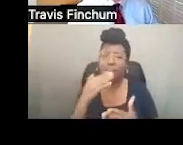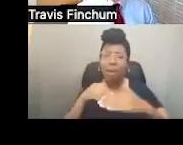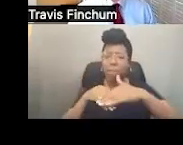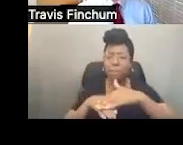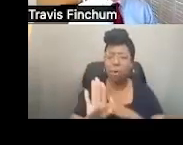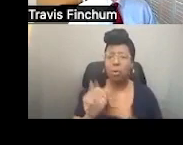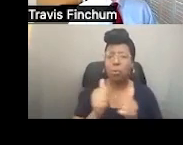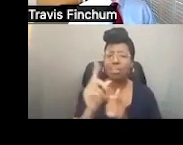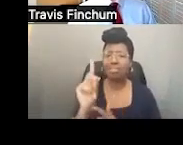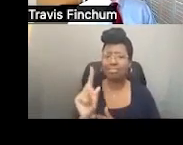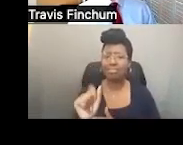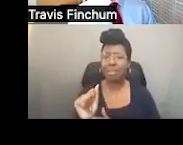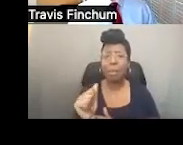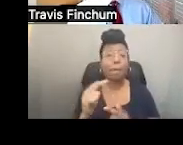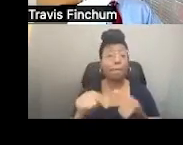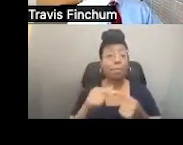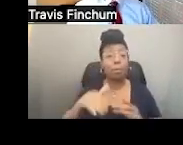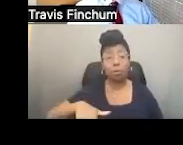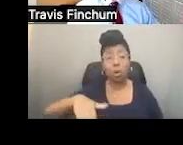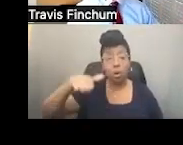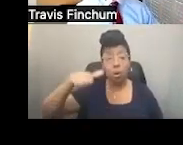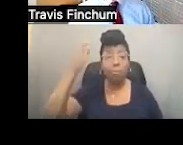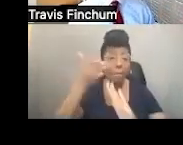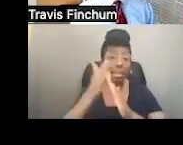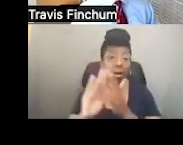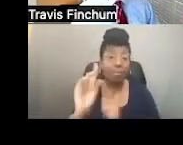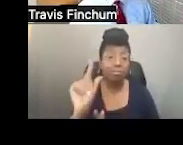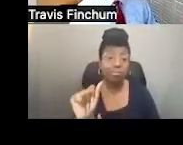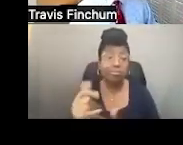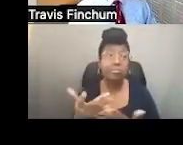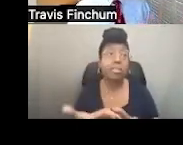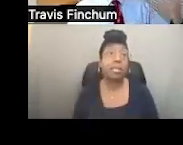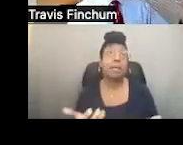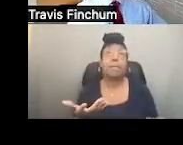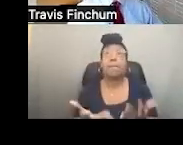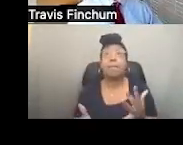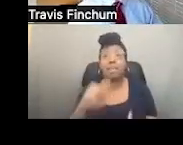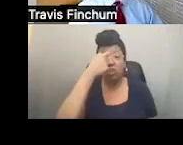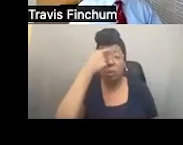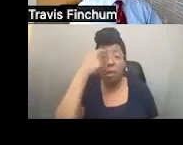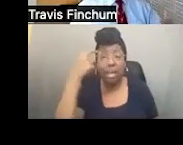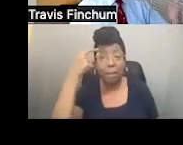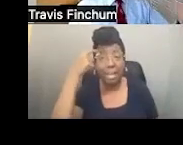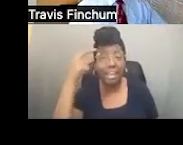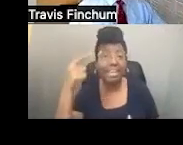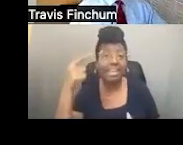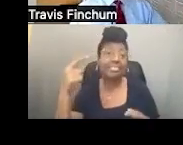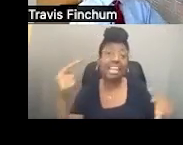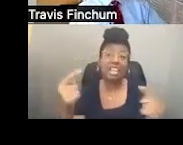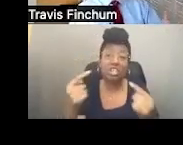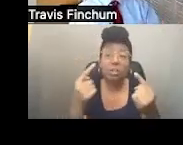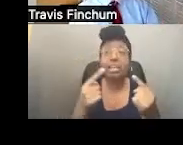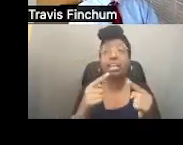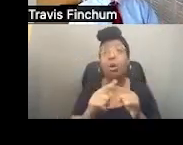acquired the disability at some point in their lifetime. Maybe they had a traumatic brain injury or a car accident in their